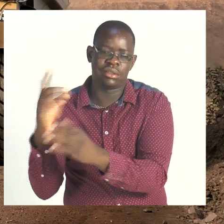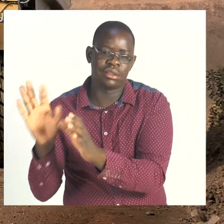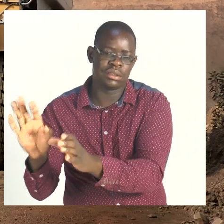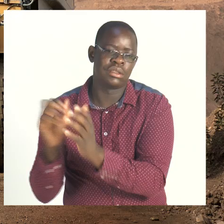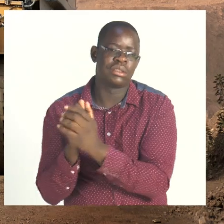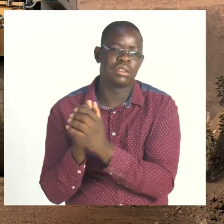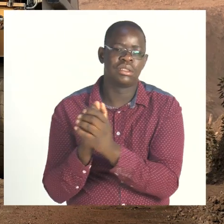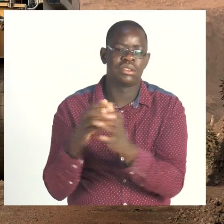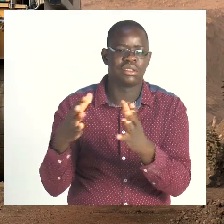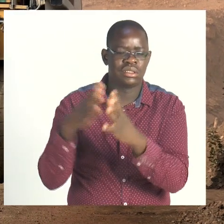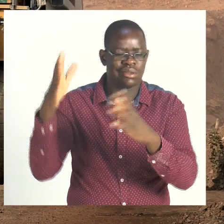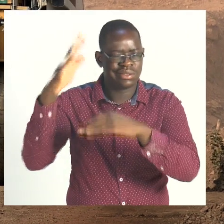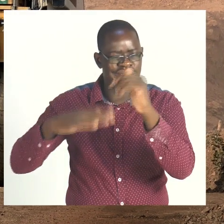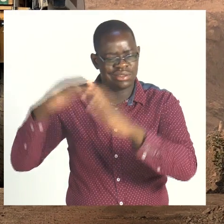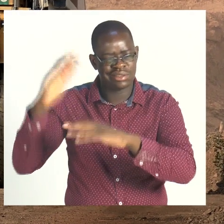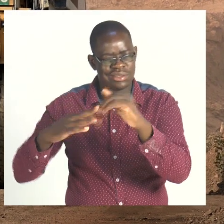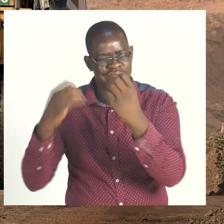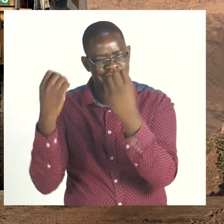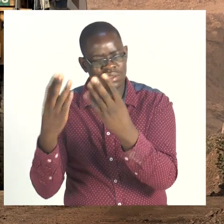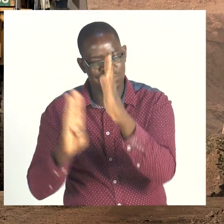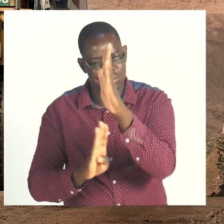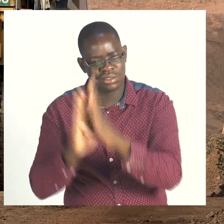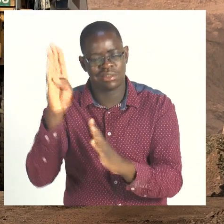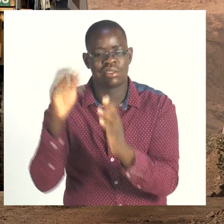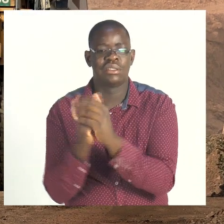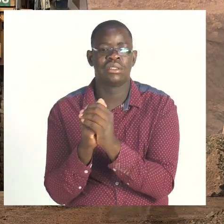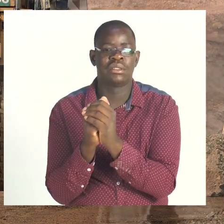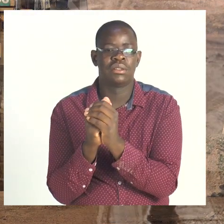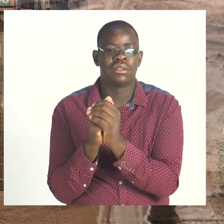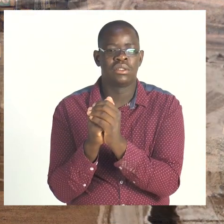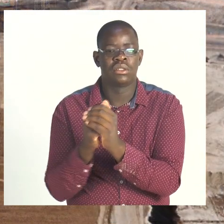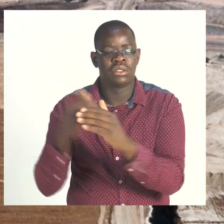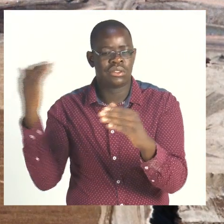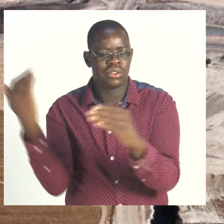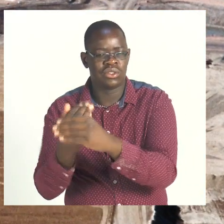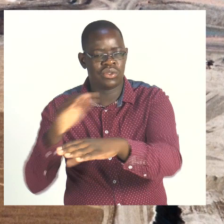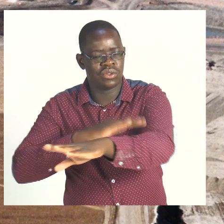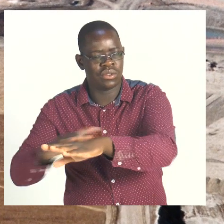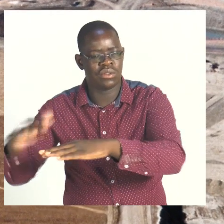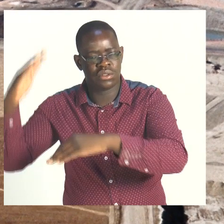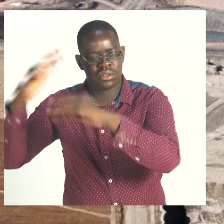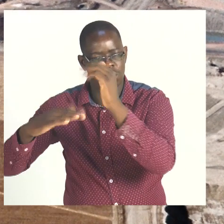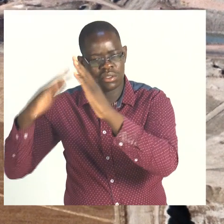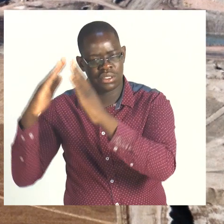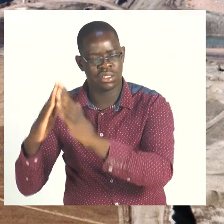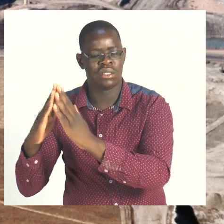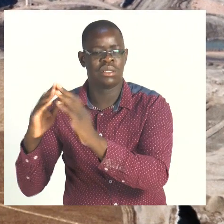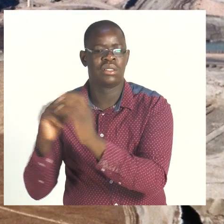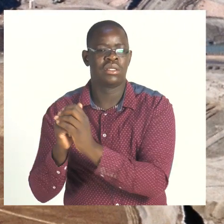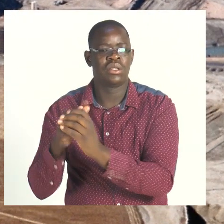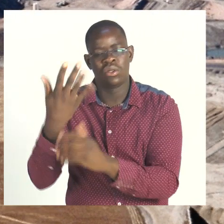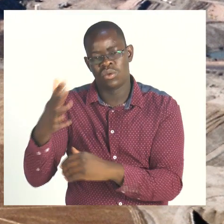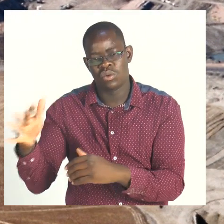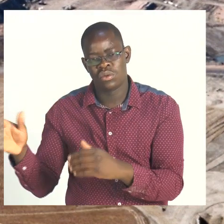they require big infrastructural development. New roads, houses, and waste disposal,